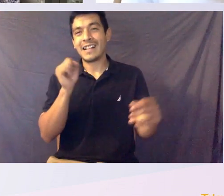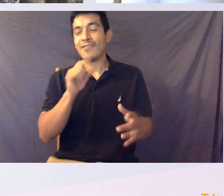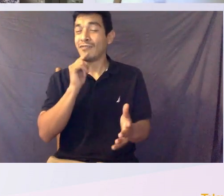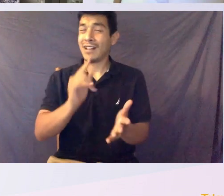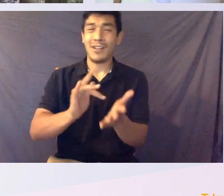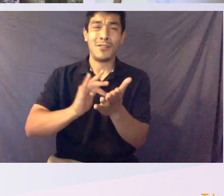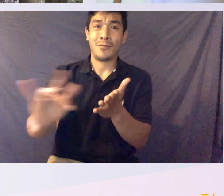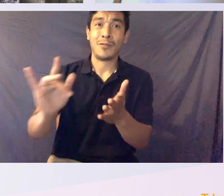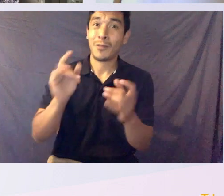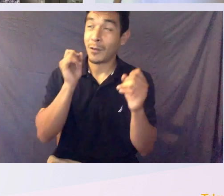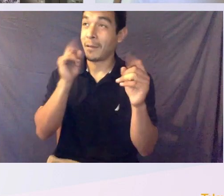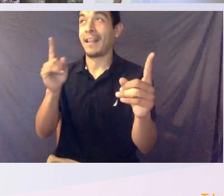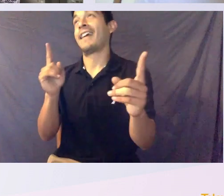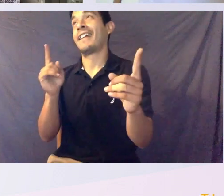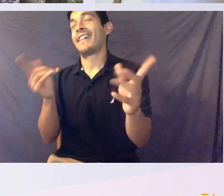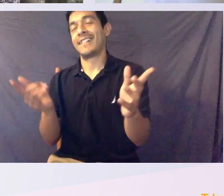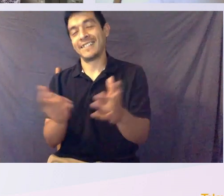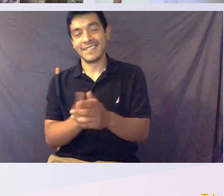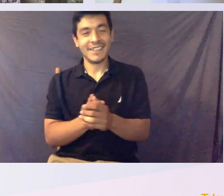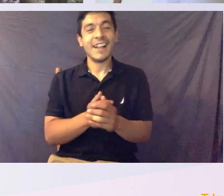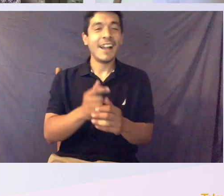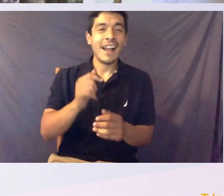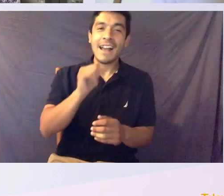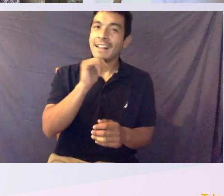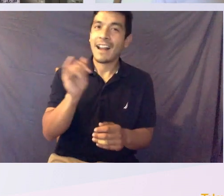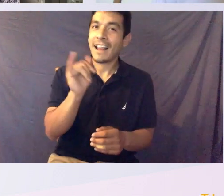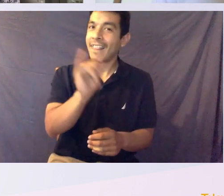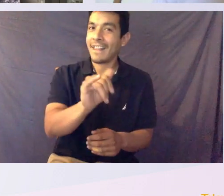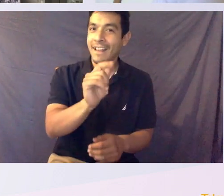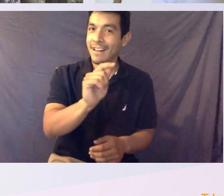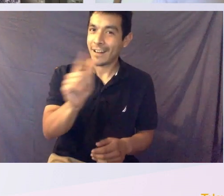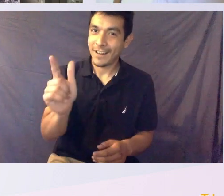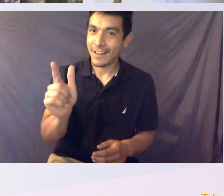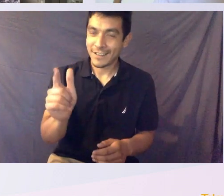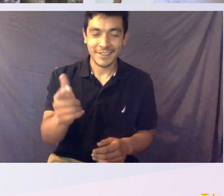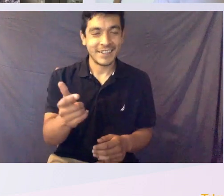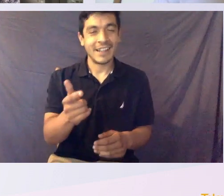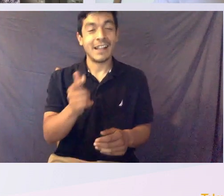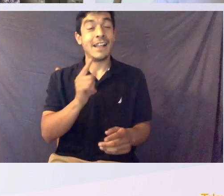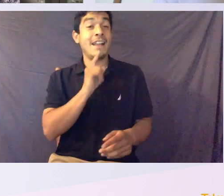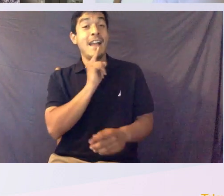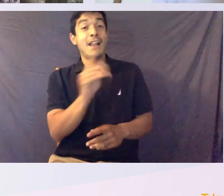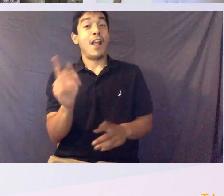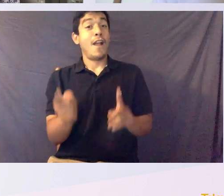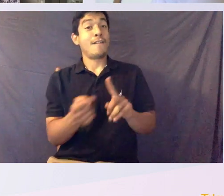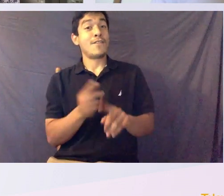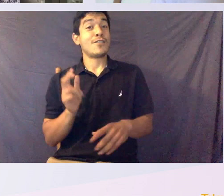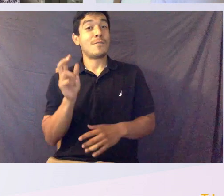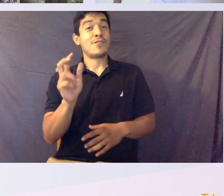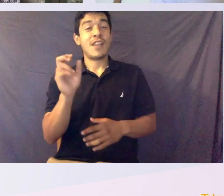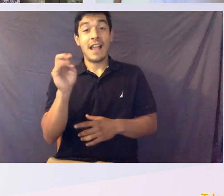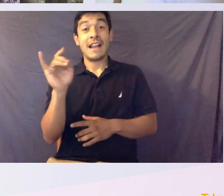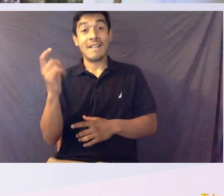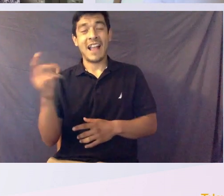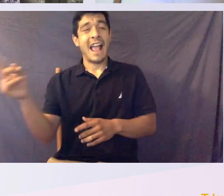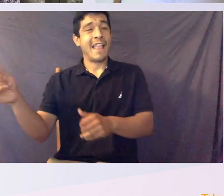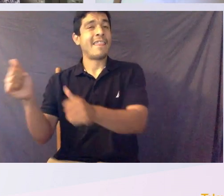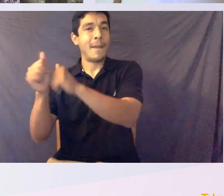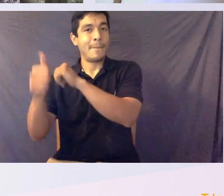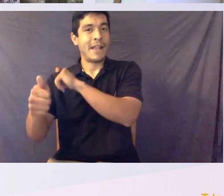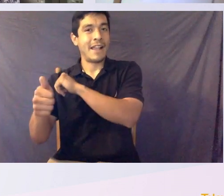awakening. Yeah, it was not like that at all. Actually, our first pitch was Netflix and they passed. Pause for